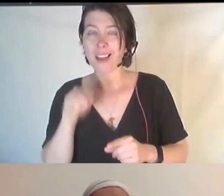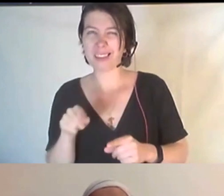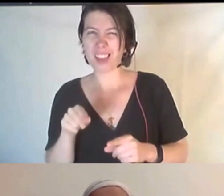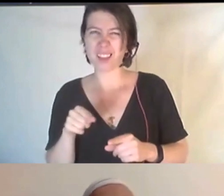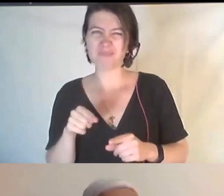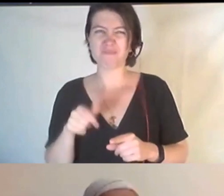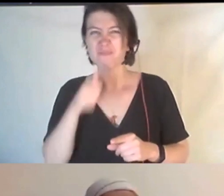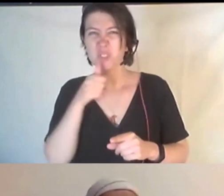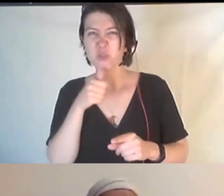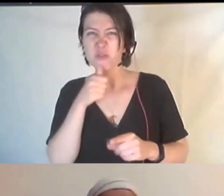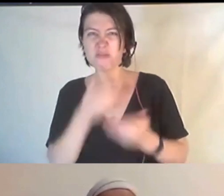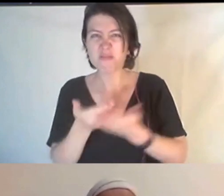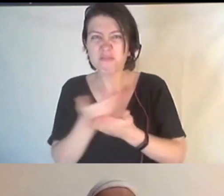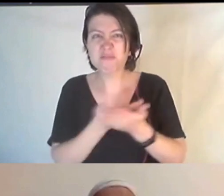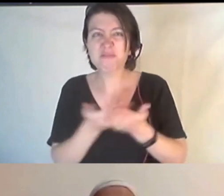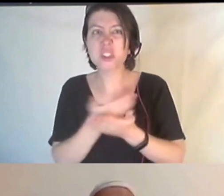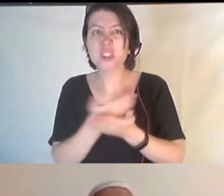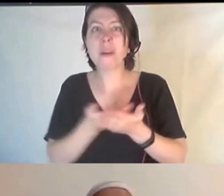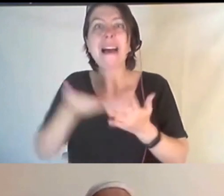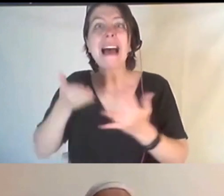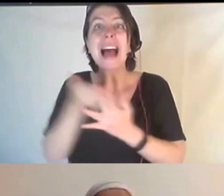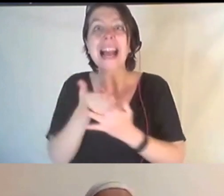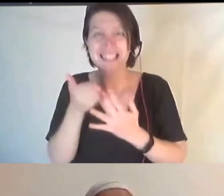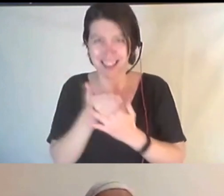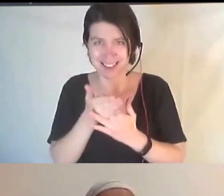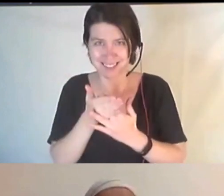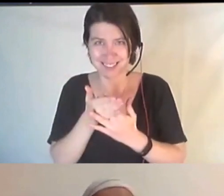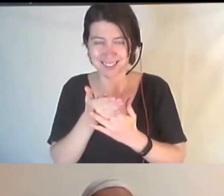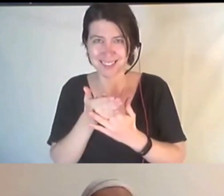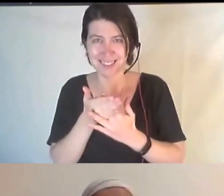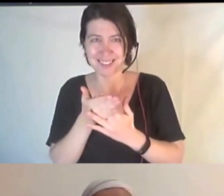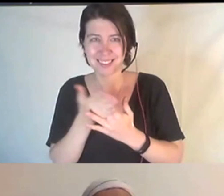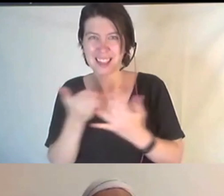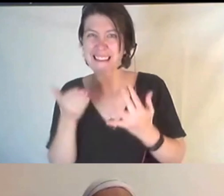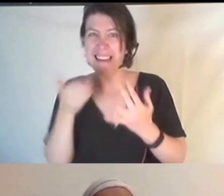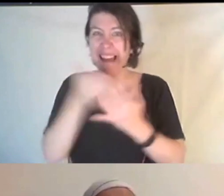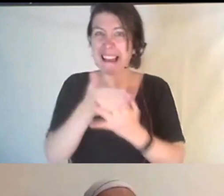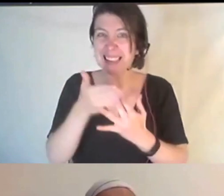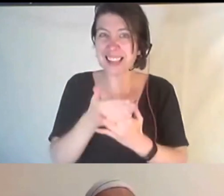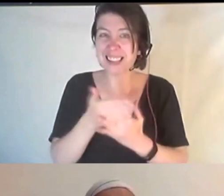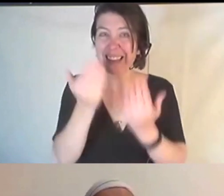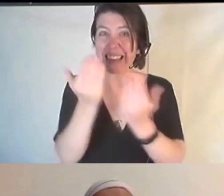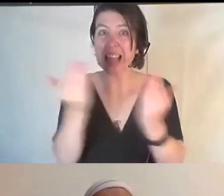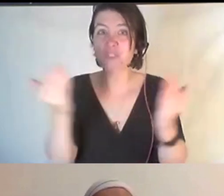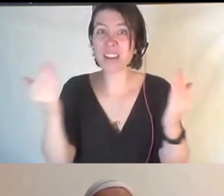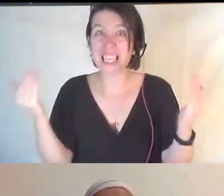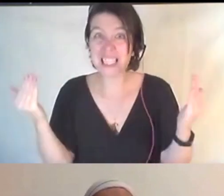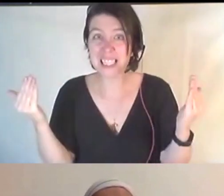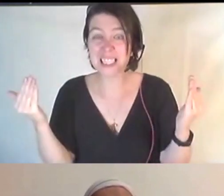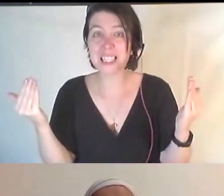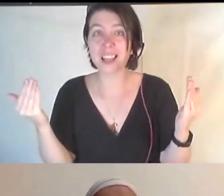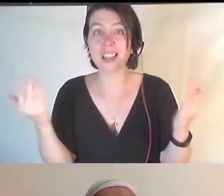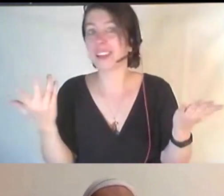was physical access and you know, access to galleries. That was mainly all people talked about, was just